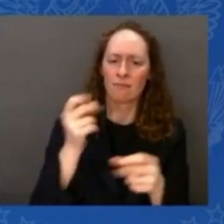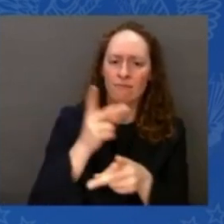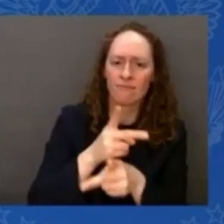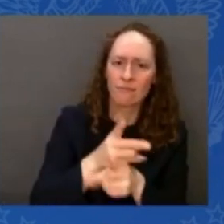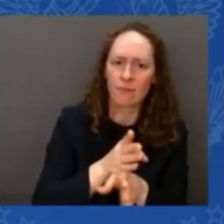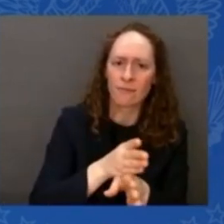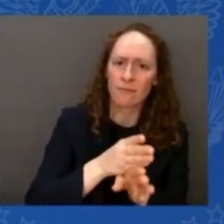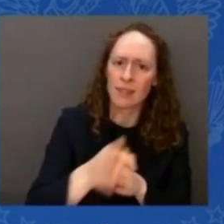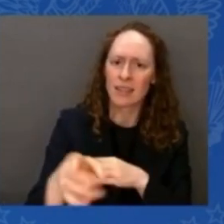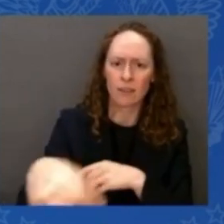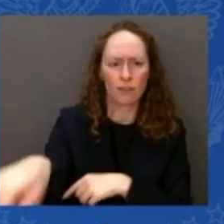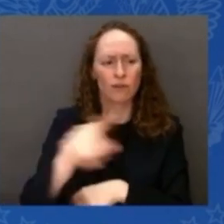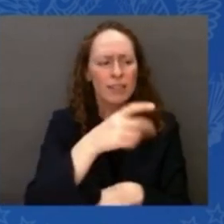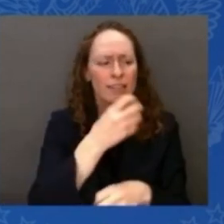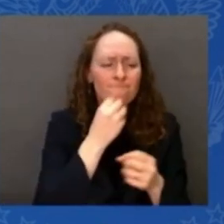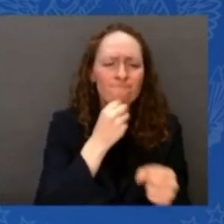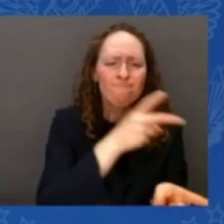and need?